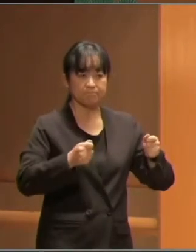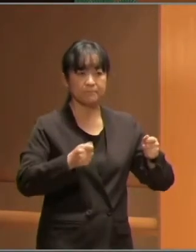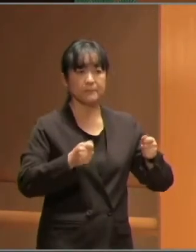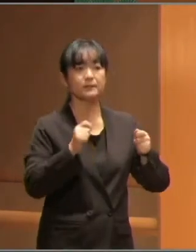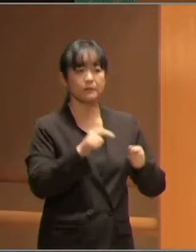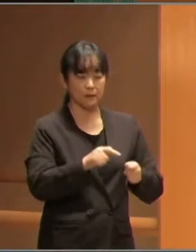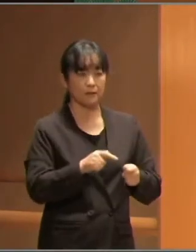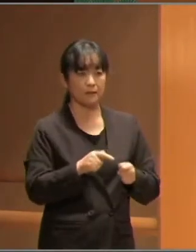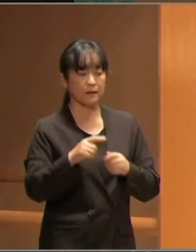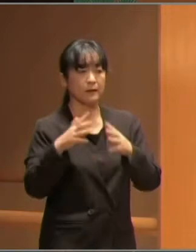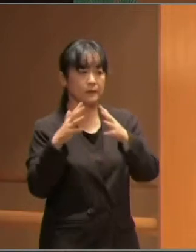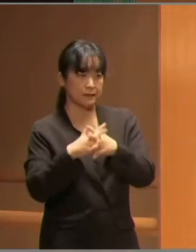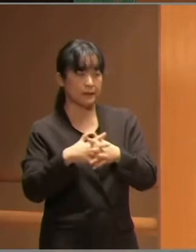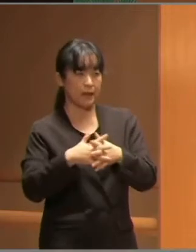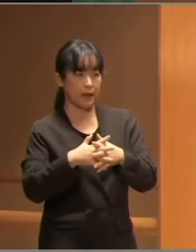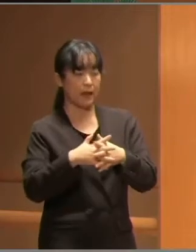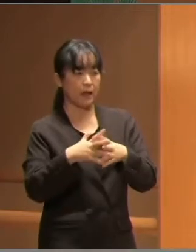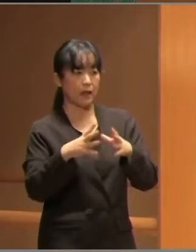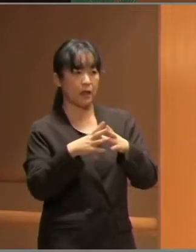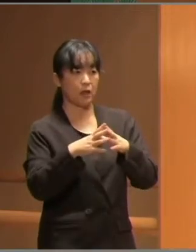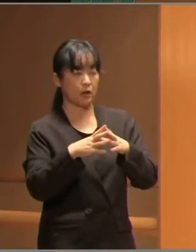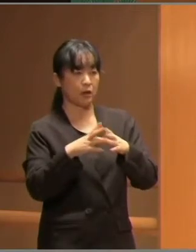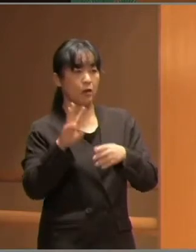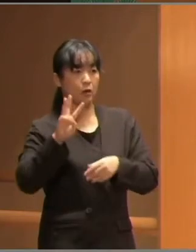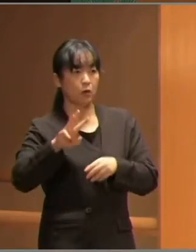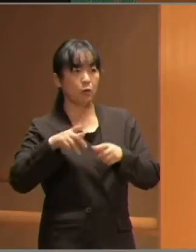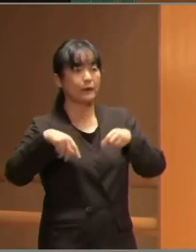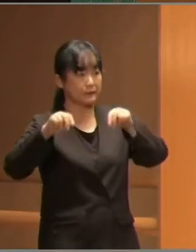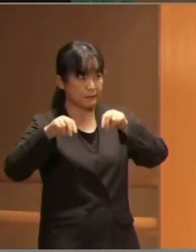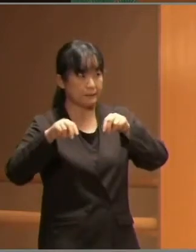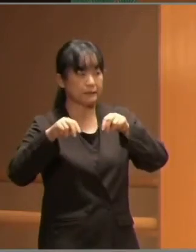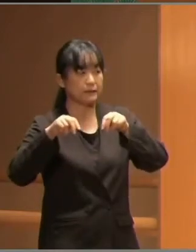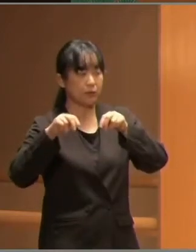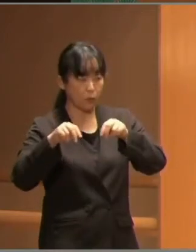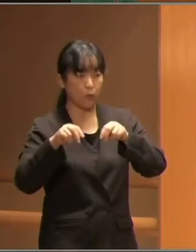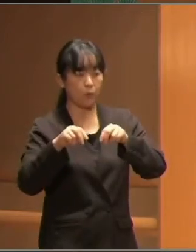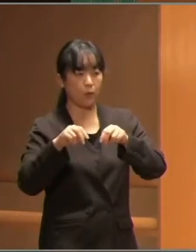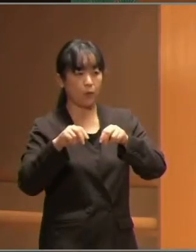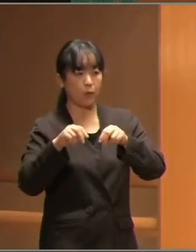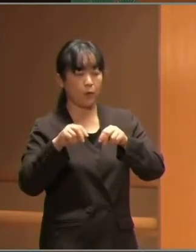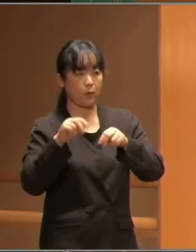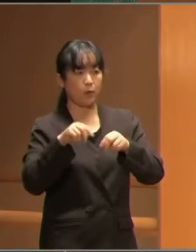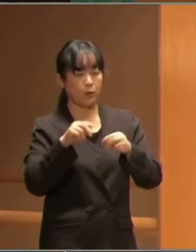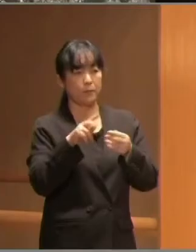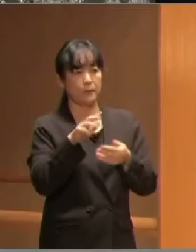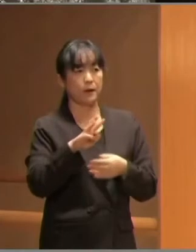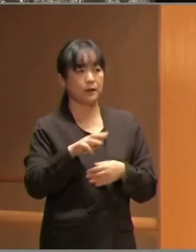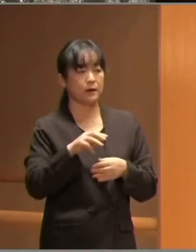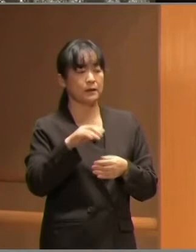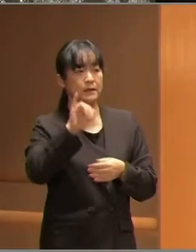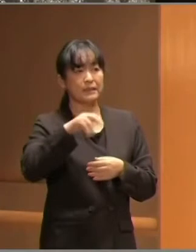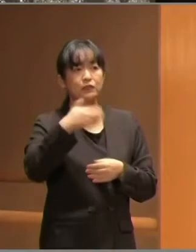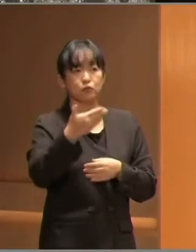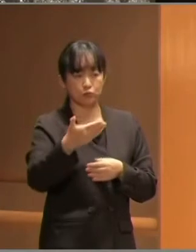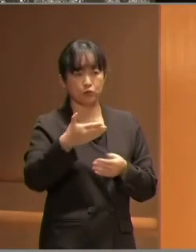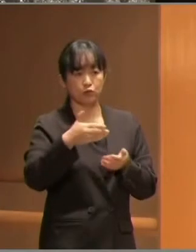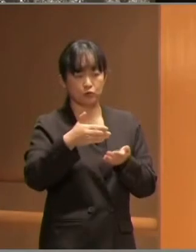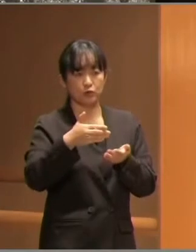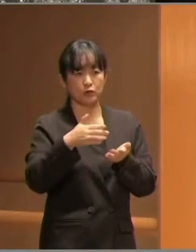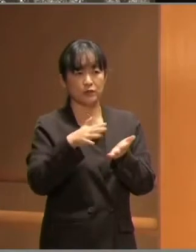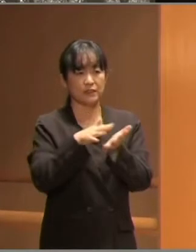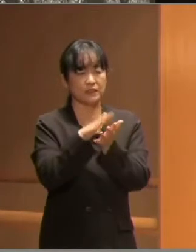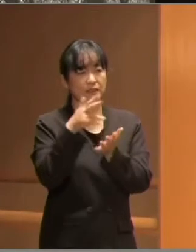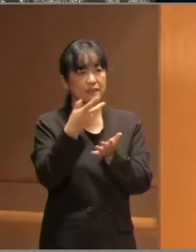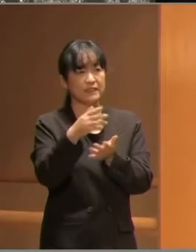Handmade washi that we produced is used and printed by inkjet printer,